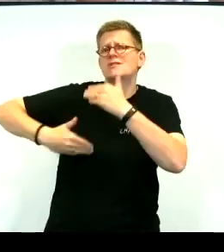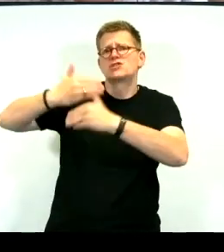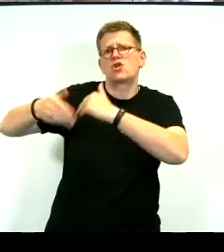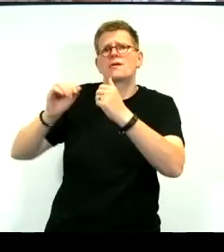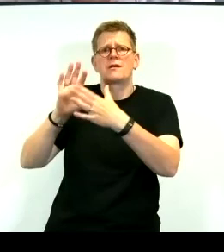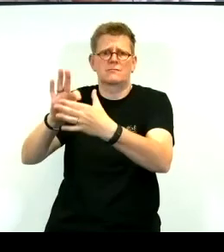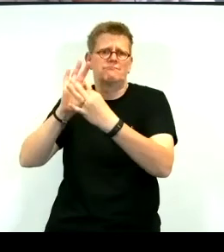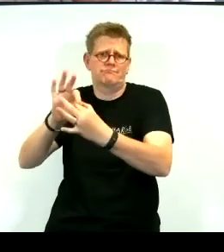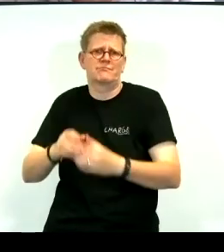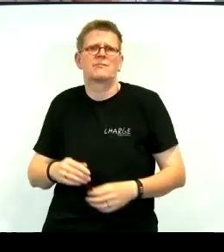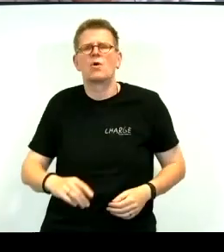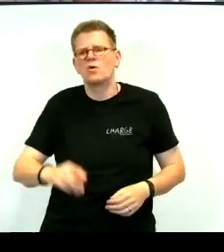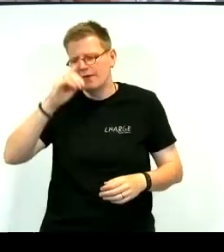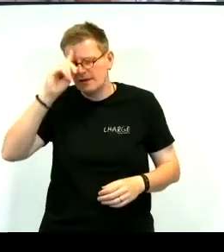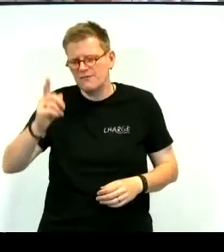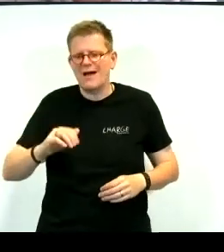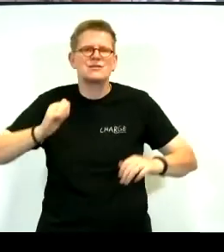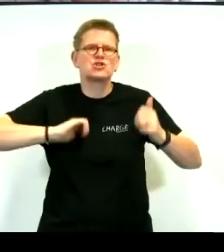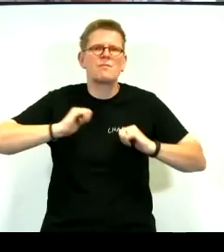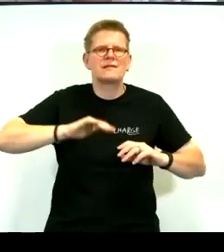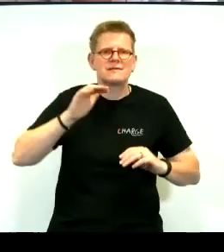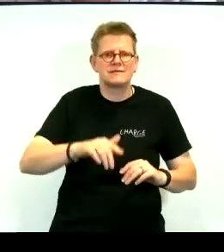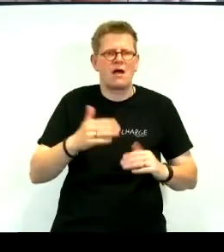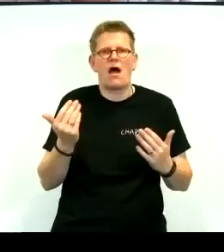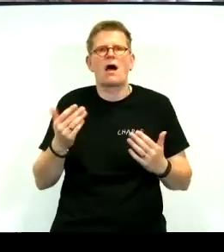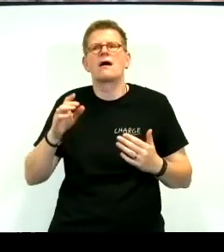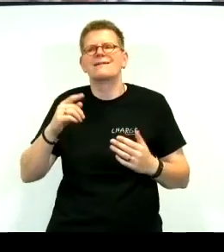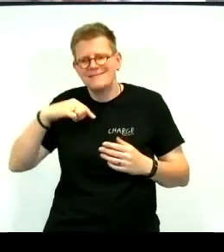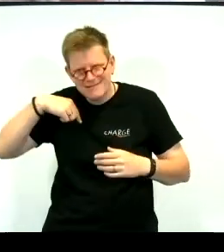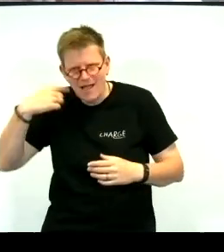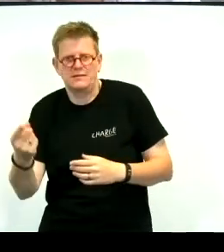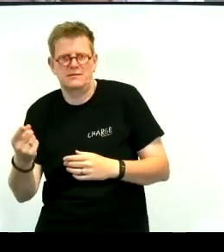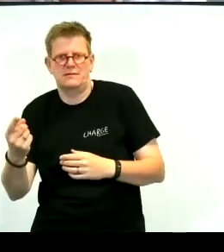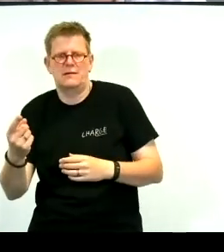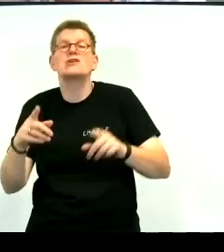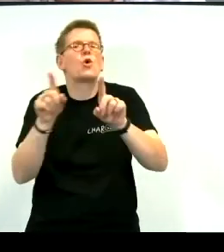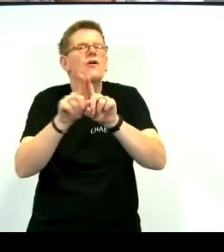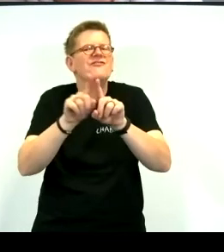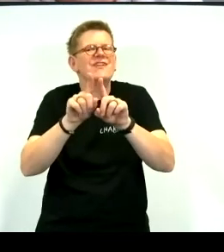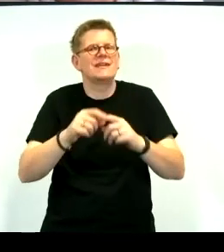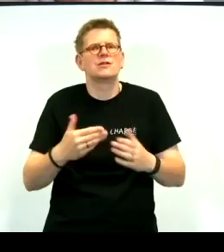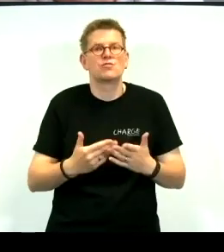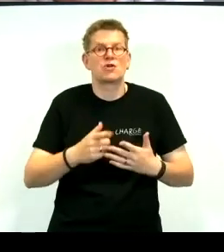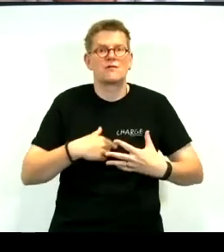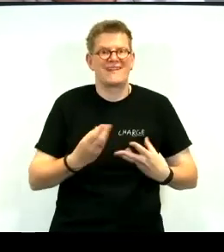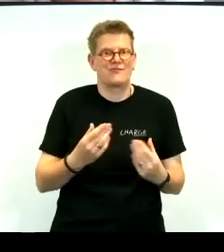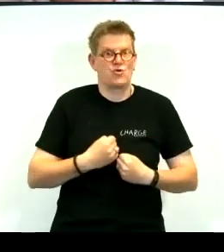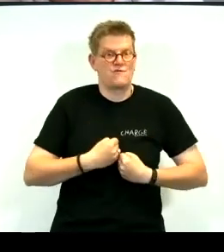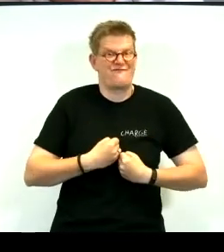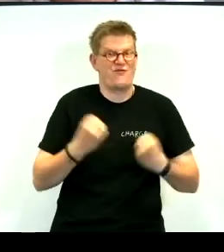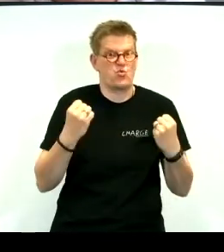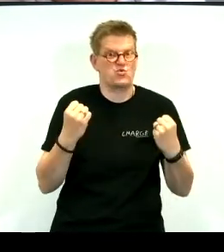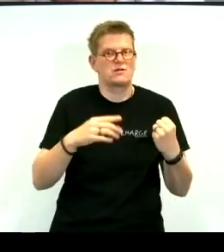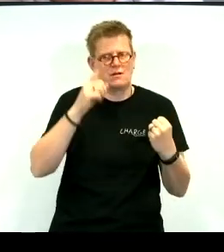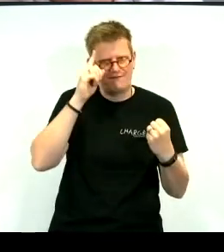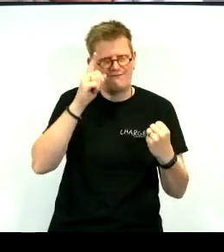I am angry, I can do 5 belly breaths or whatever, you know, the things that you can do and people that